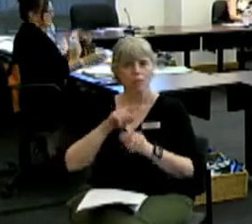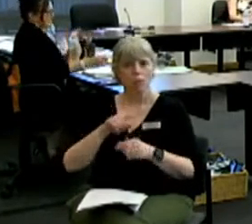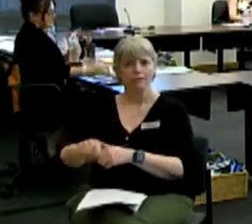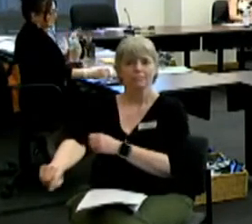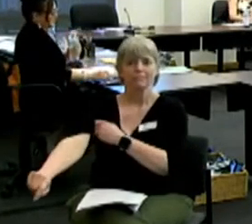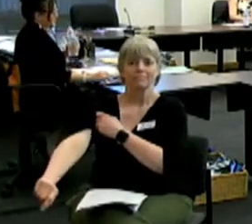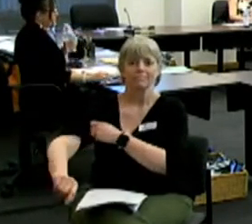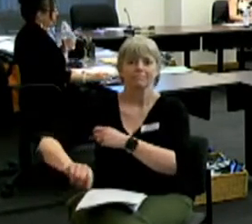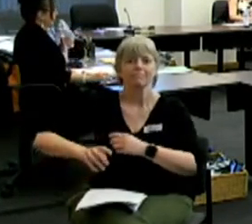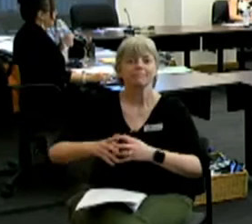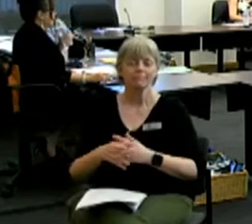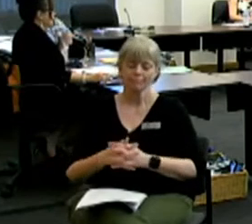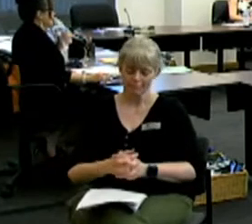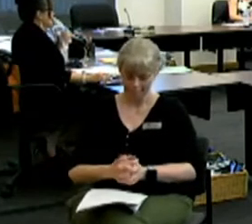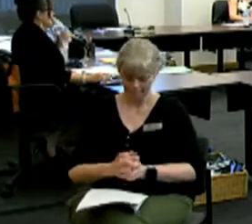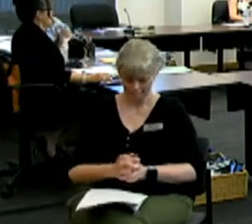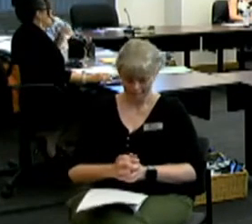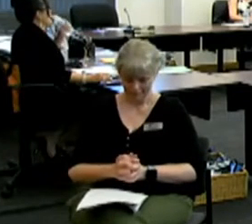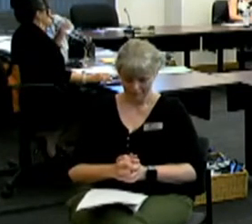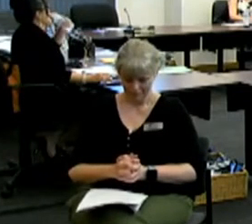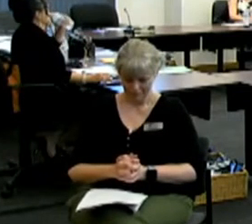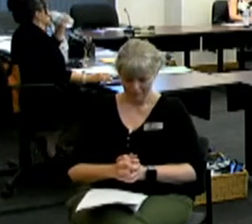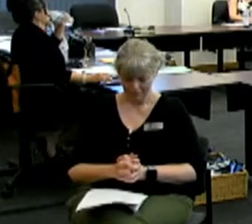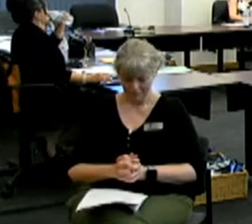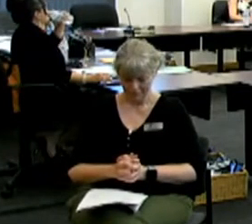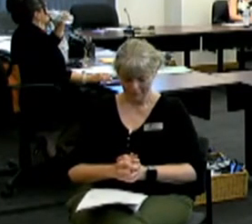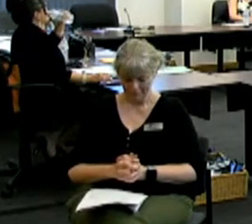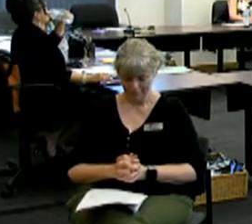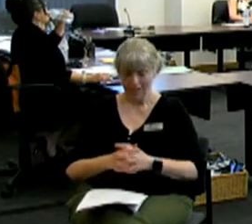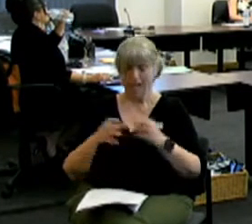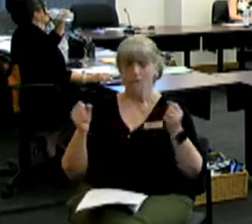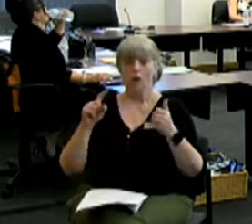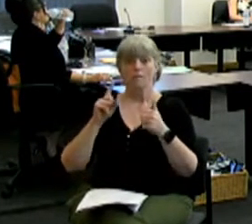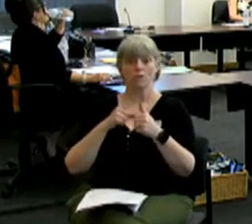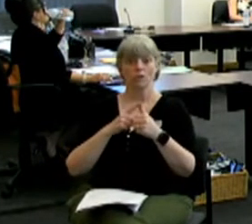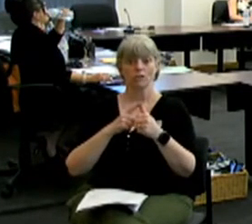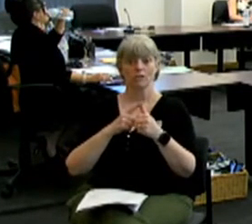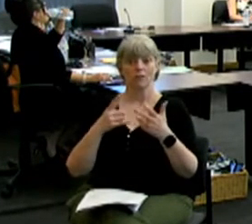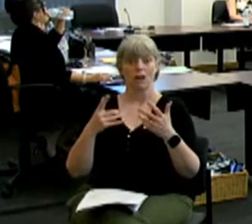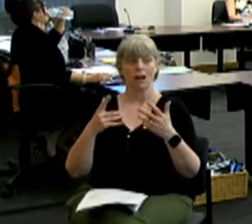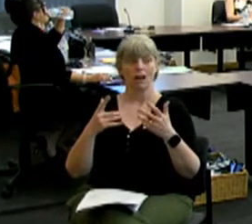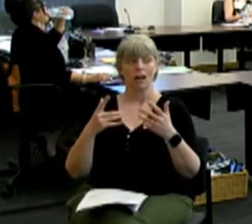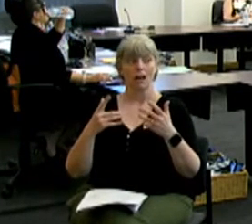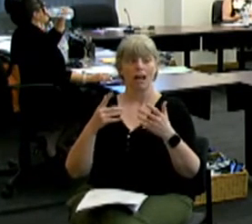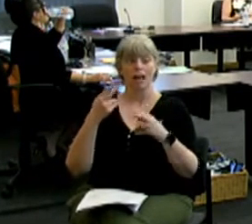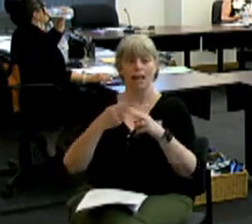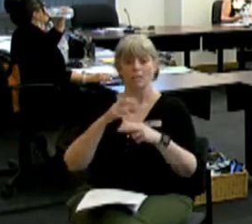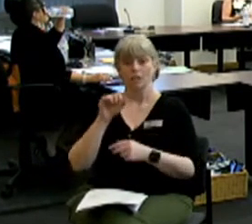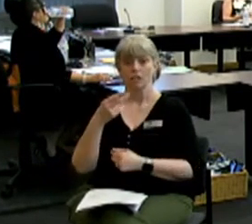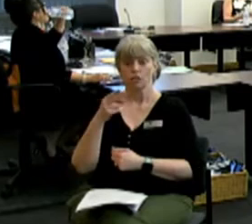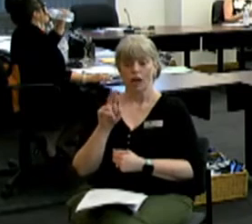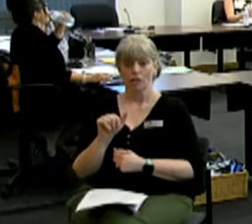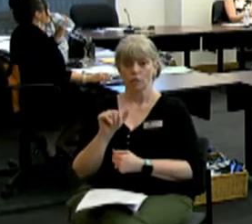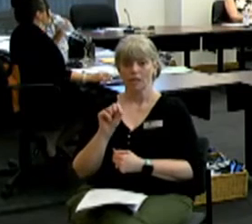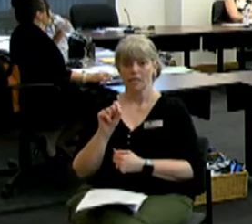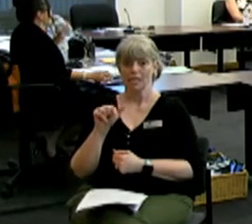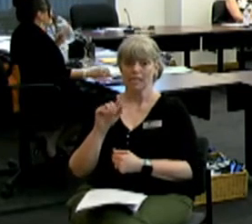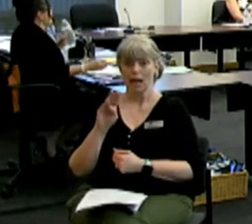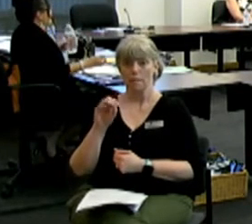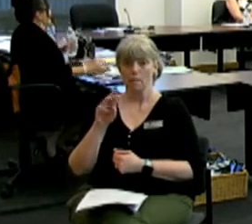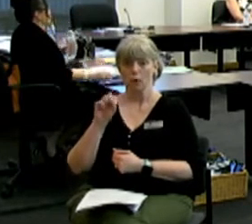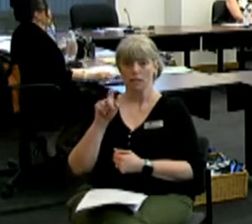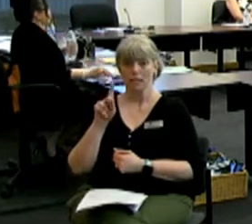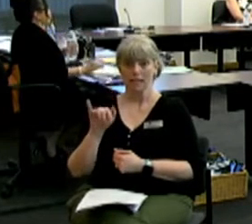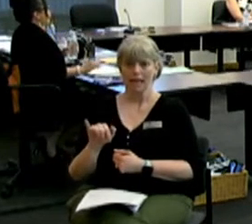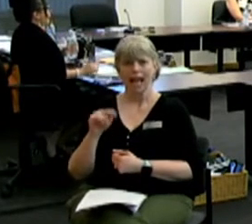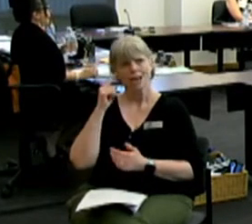So, first of all, hello. name is Joshua Samborski. I noticed